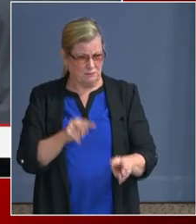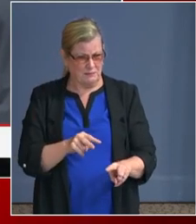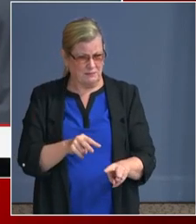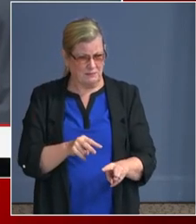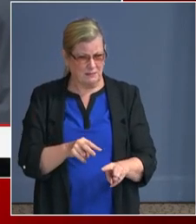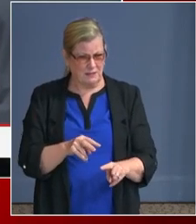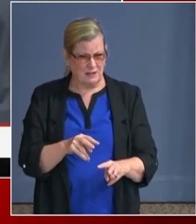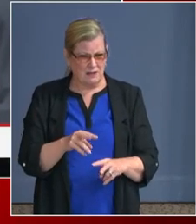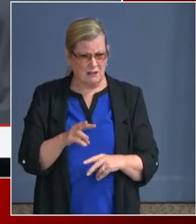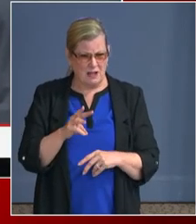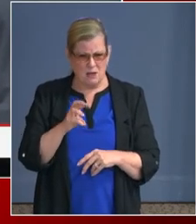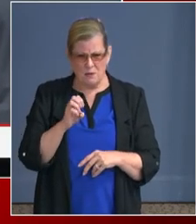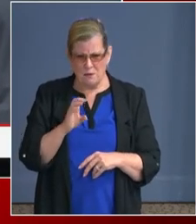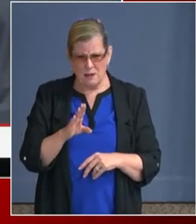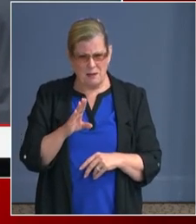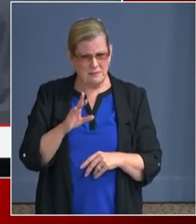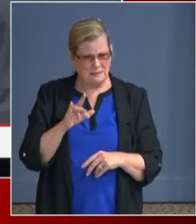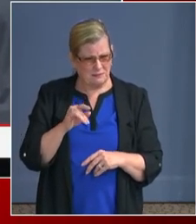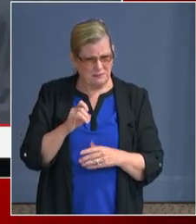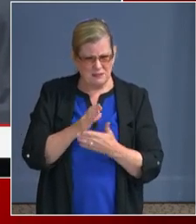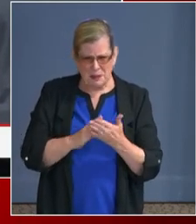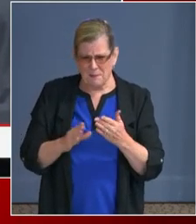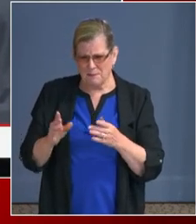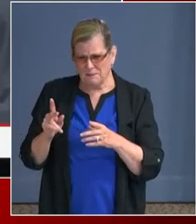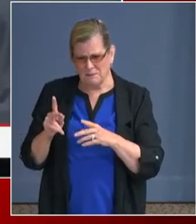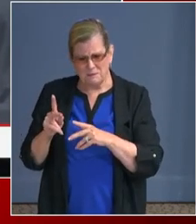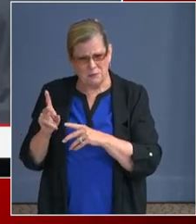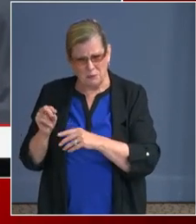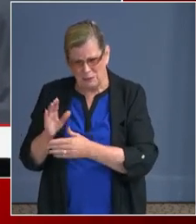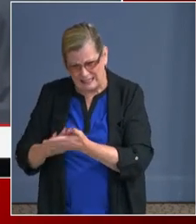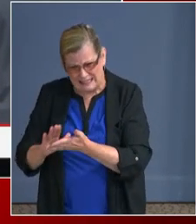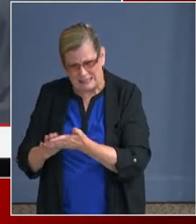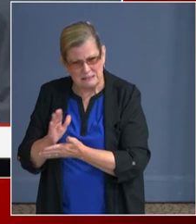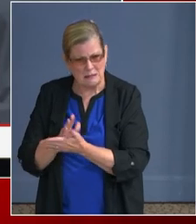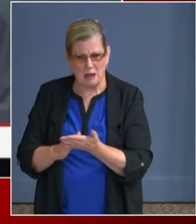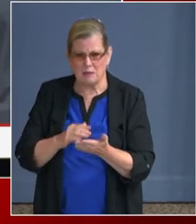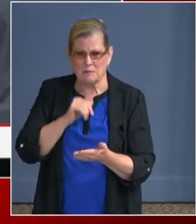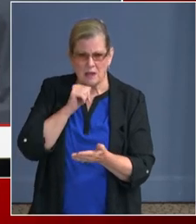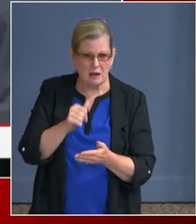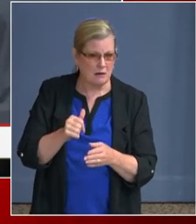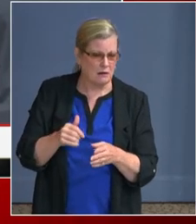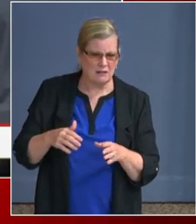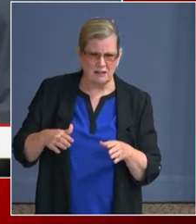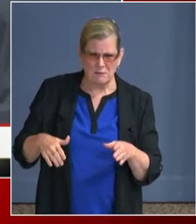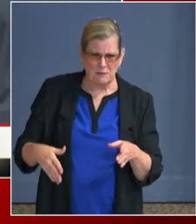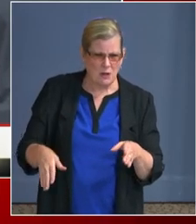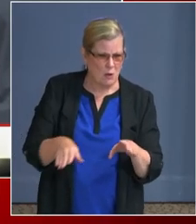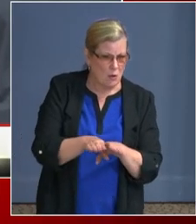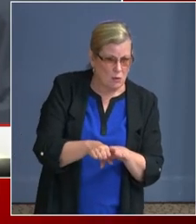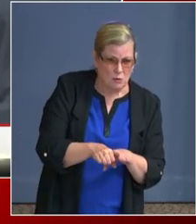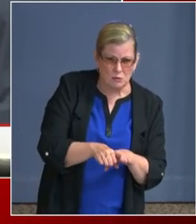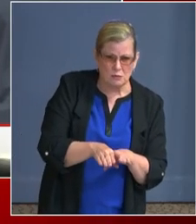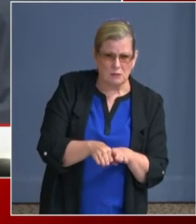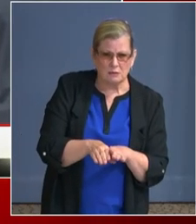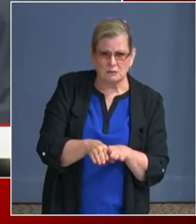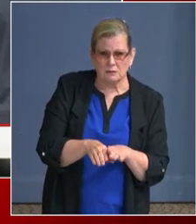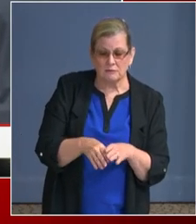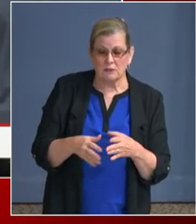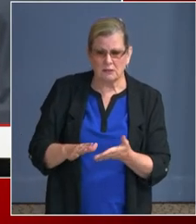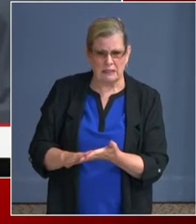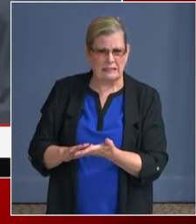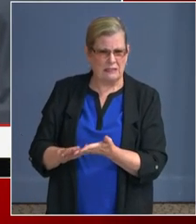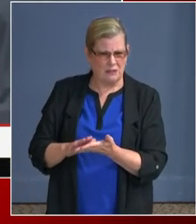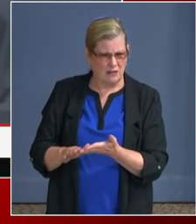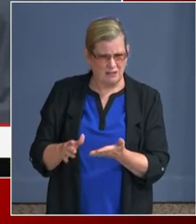each and every day doing some of the cleaning, and at those points in time, it hadn't been closed while they were doing some of that cleaning from what